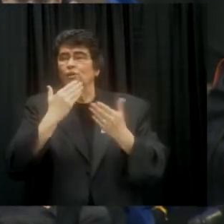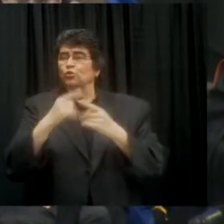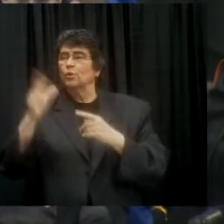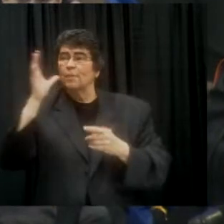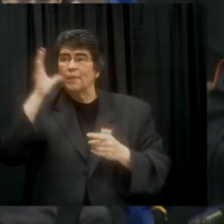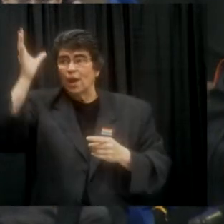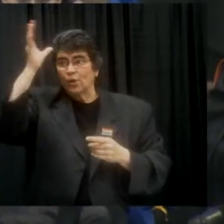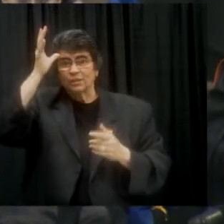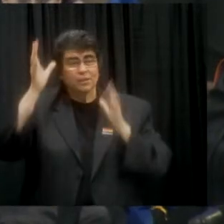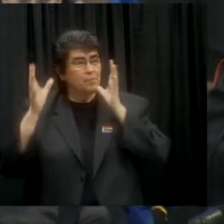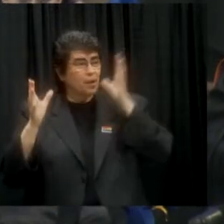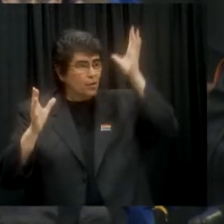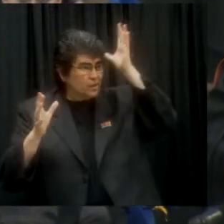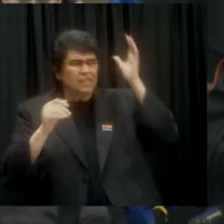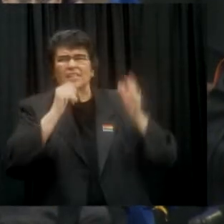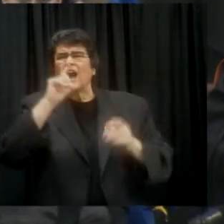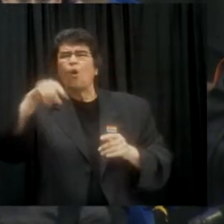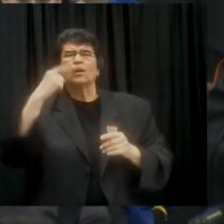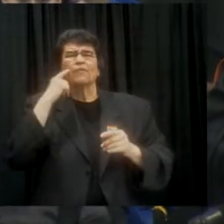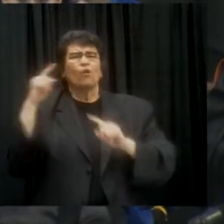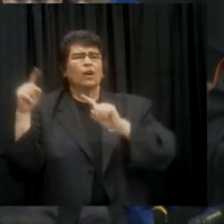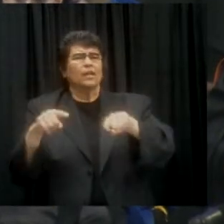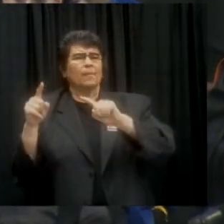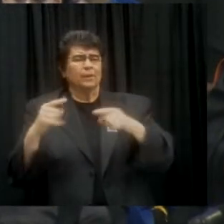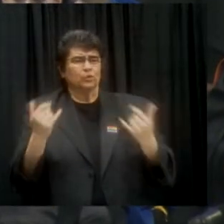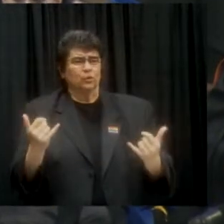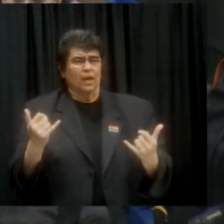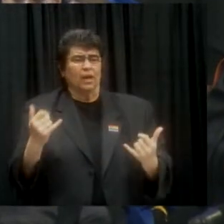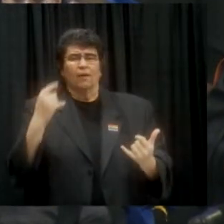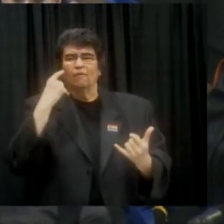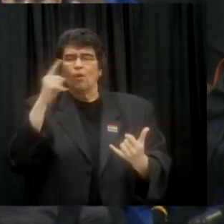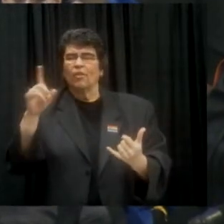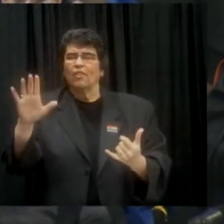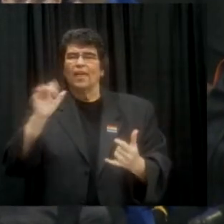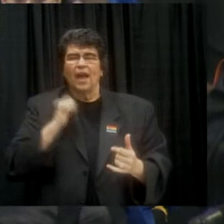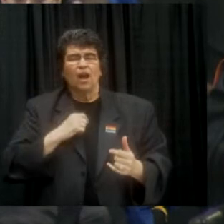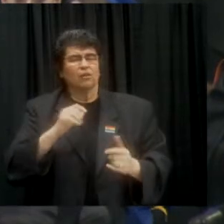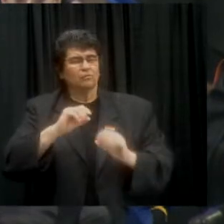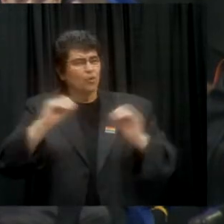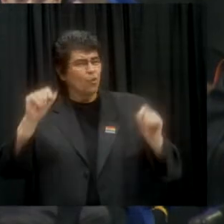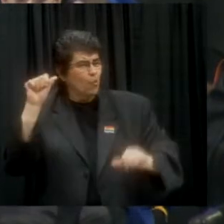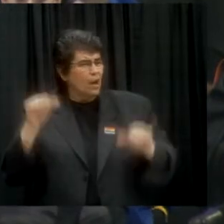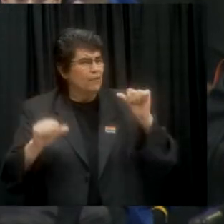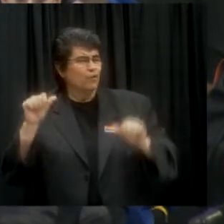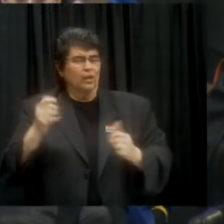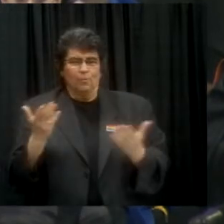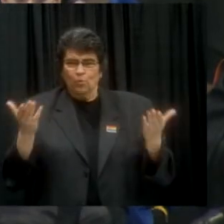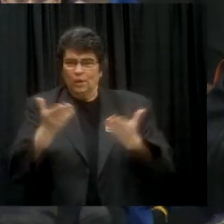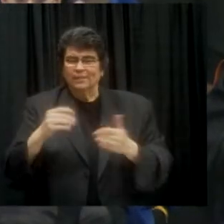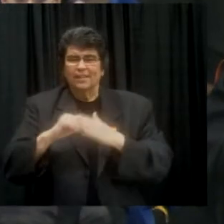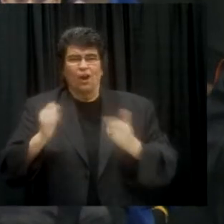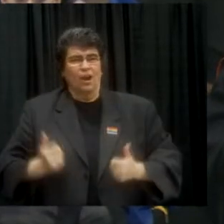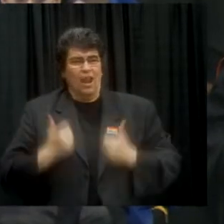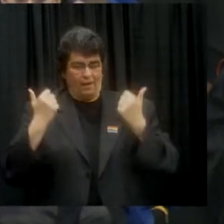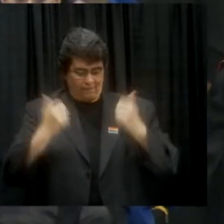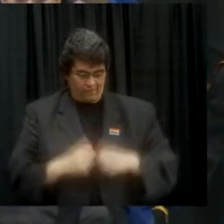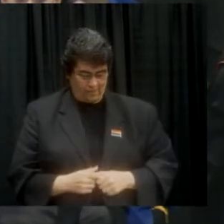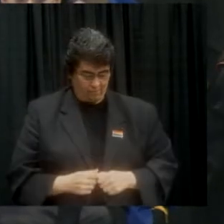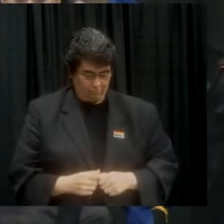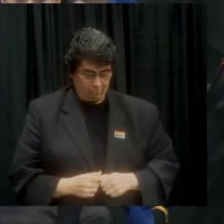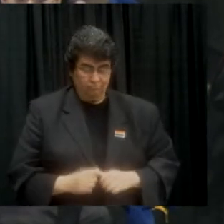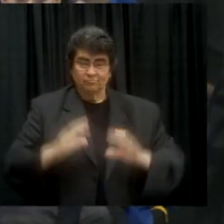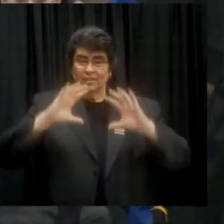our parents, not just for attending today, but for their unwavering presence in our lives every single day. Class